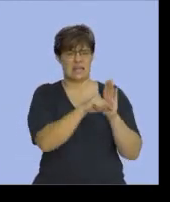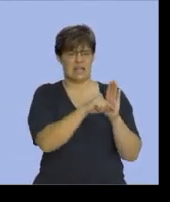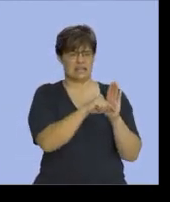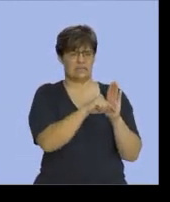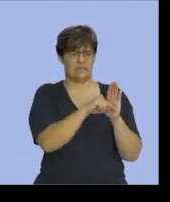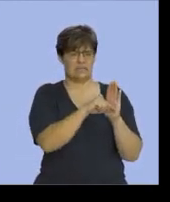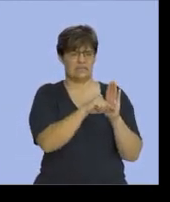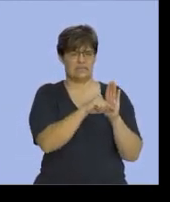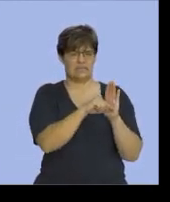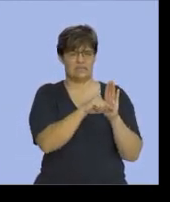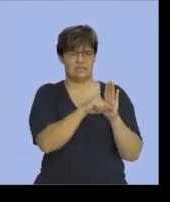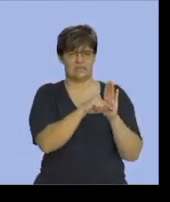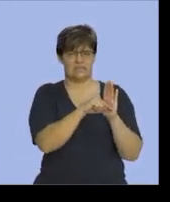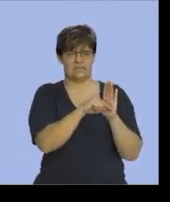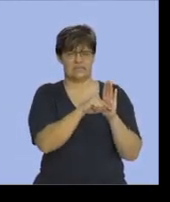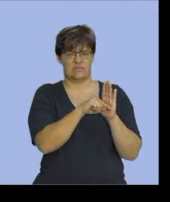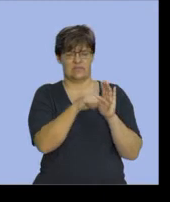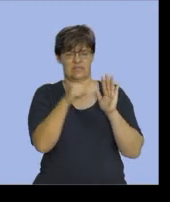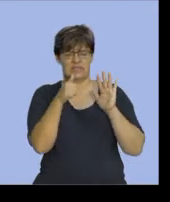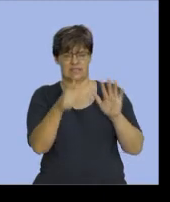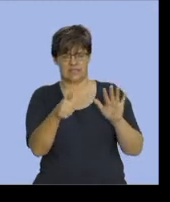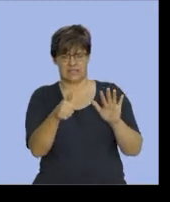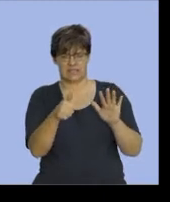because this will be negative